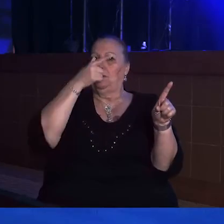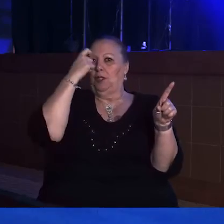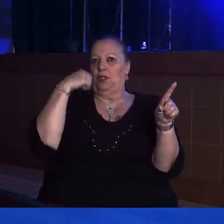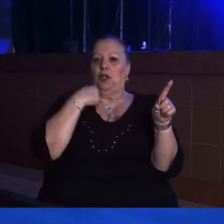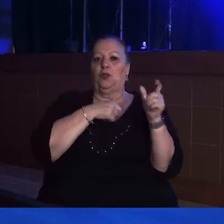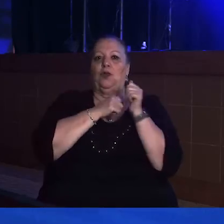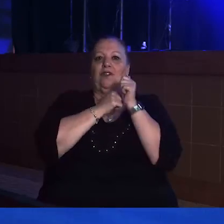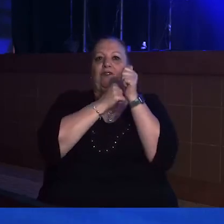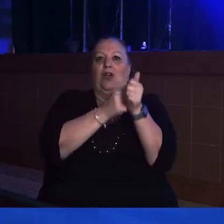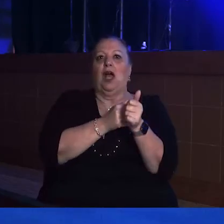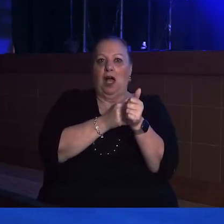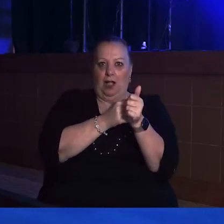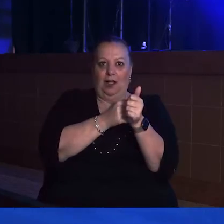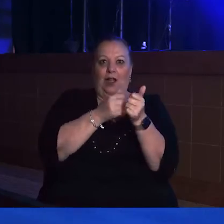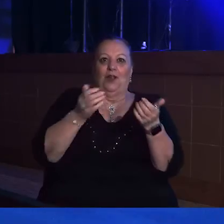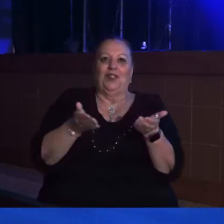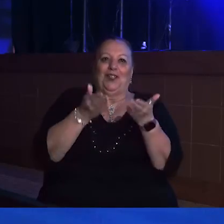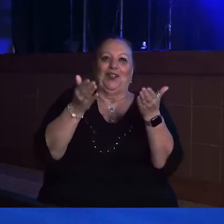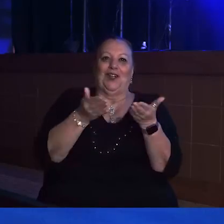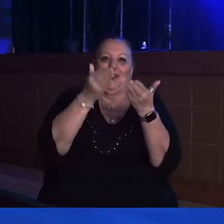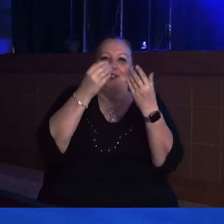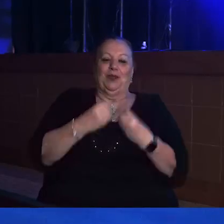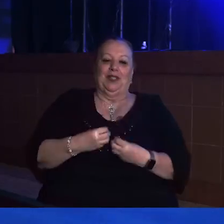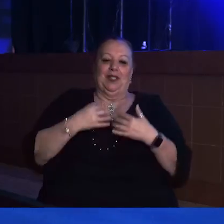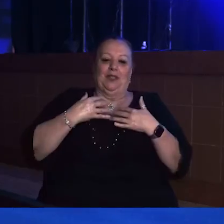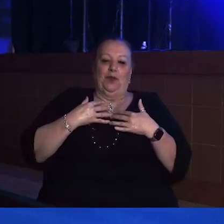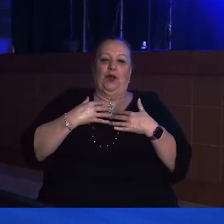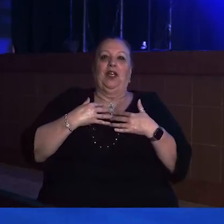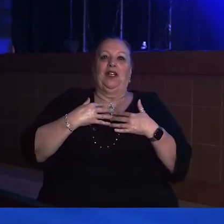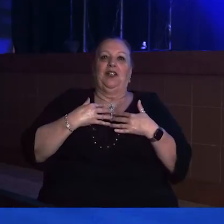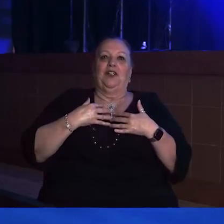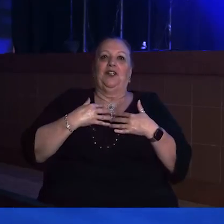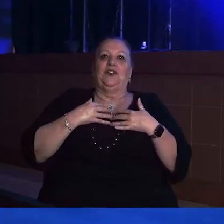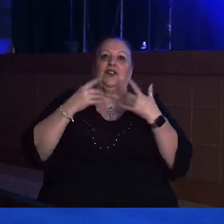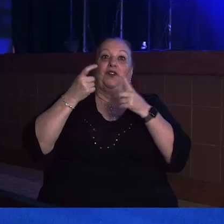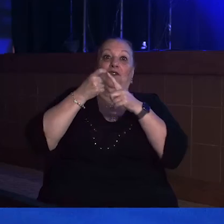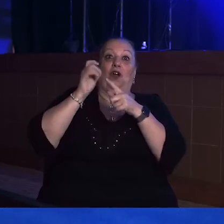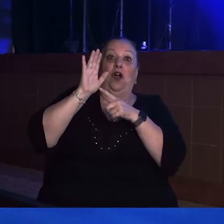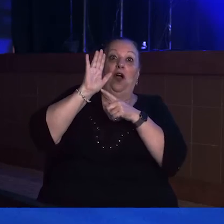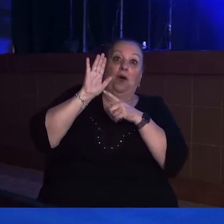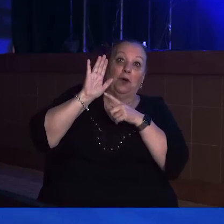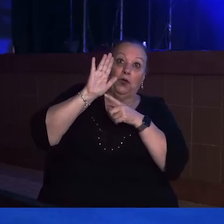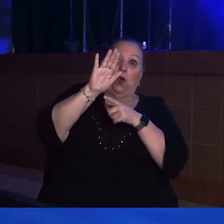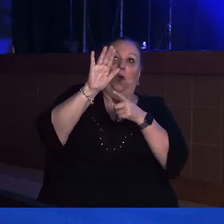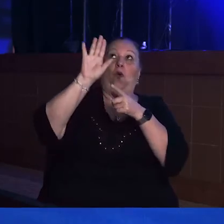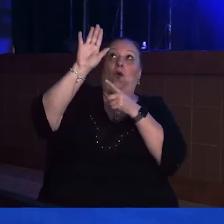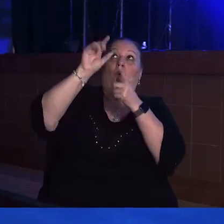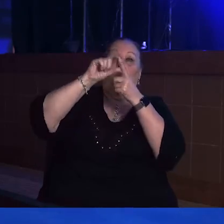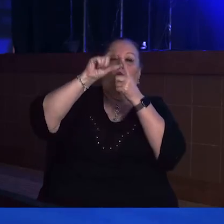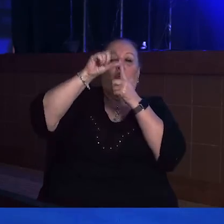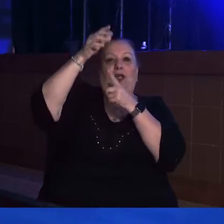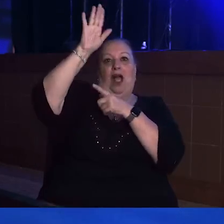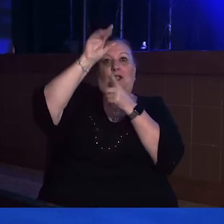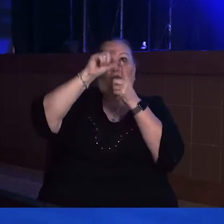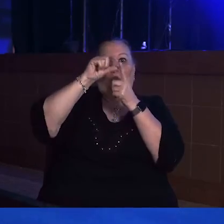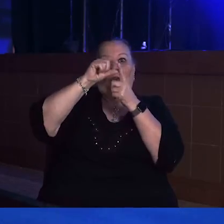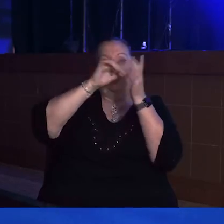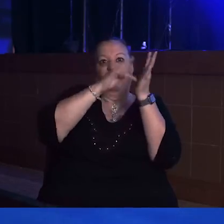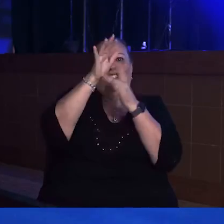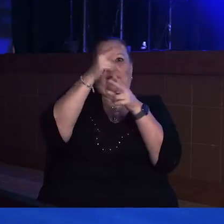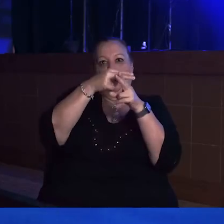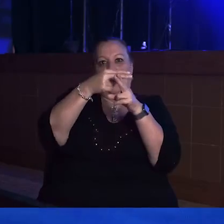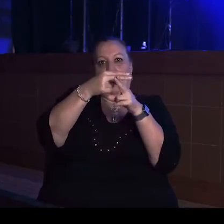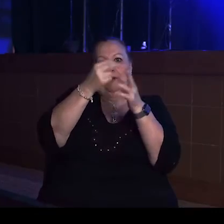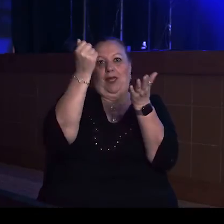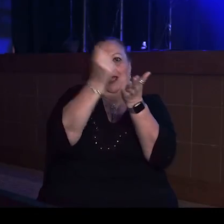the encouragement, the inspiration, the admonition from your word. We pray this in Jesus' name. Amen.